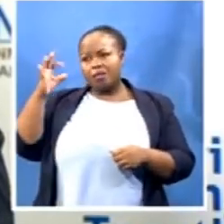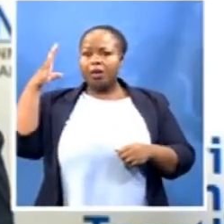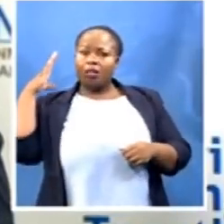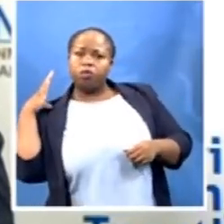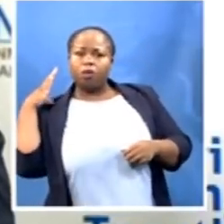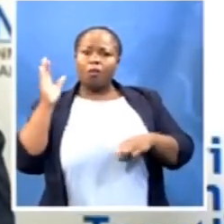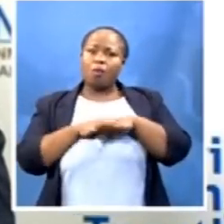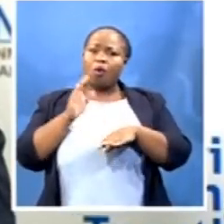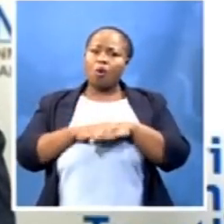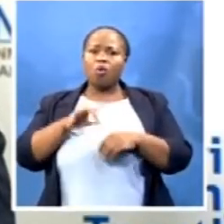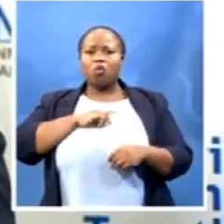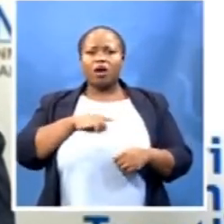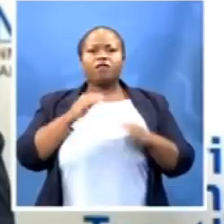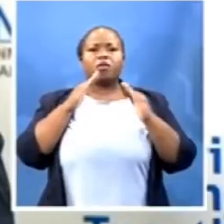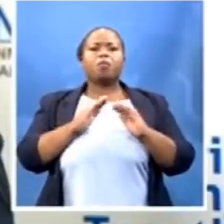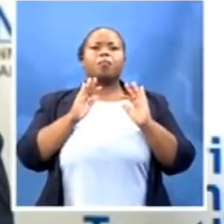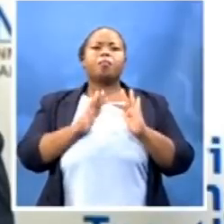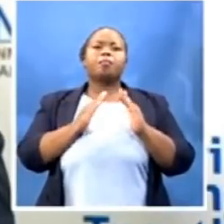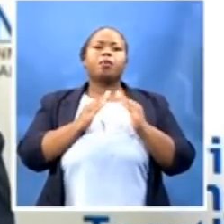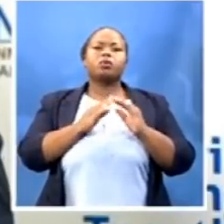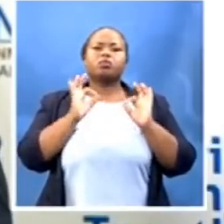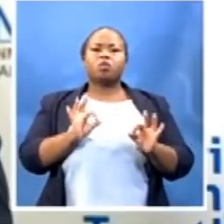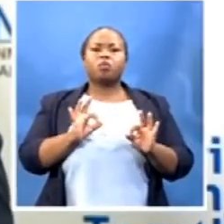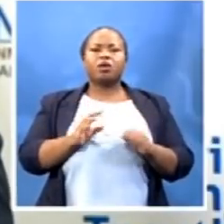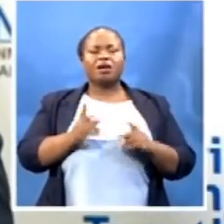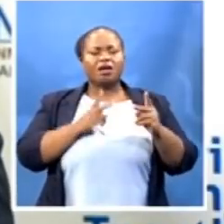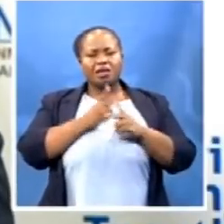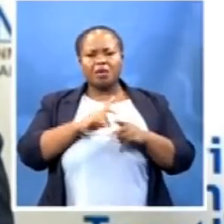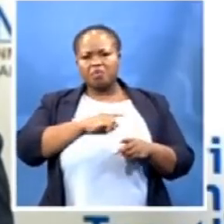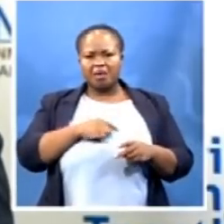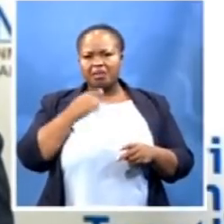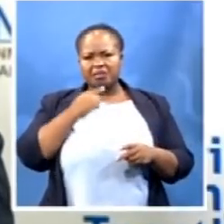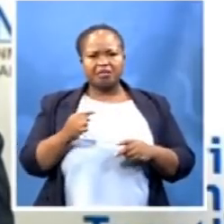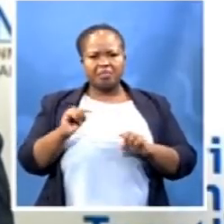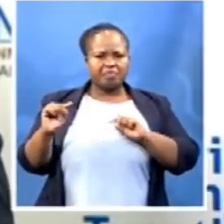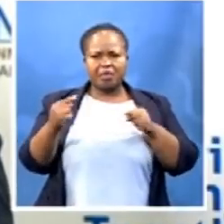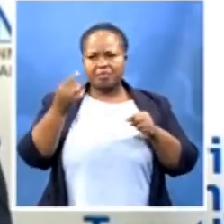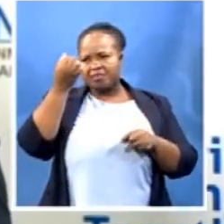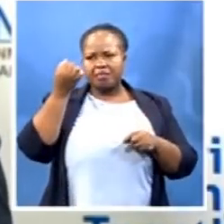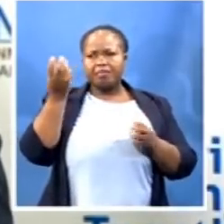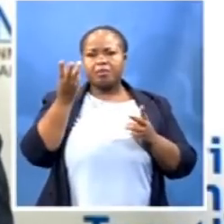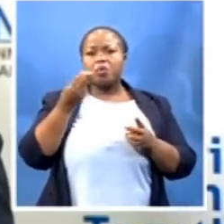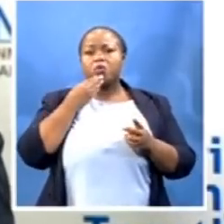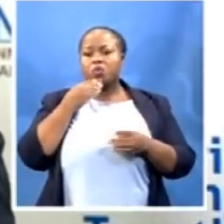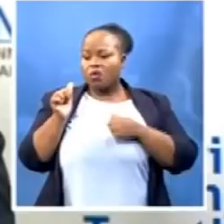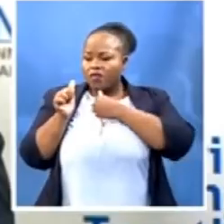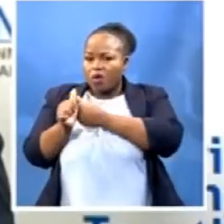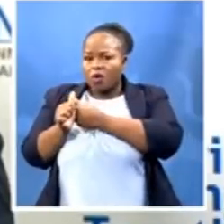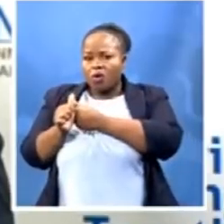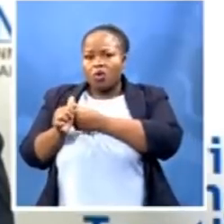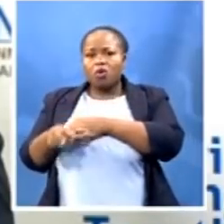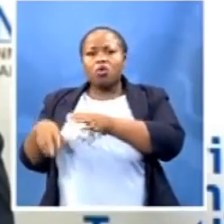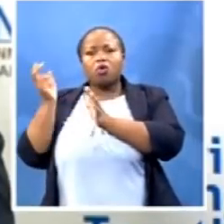to them creates resentment amongst law-abiding citizens who are on the housing waiting list already.